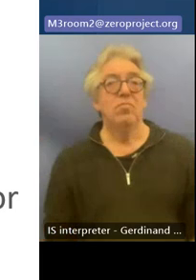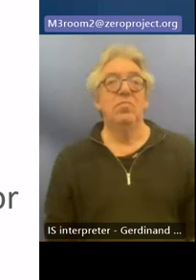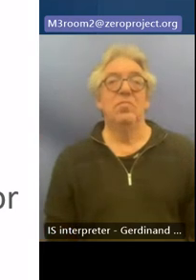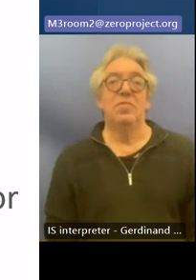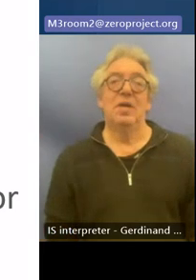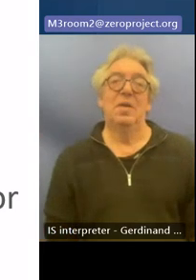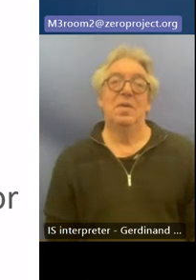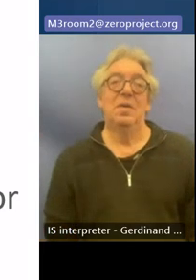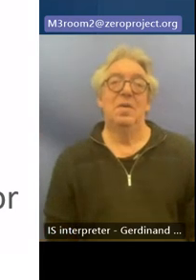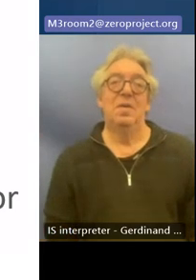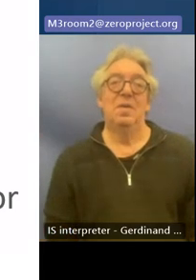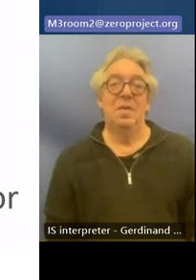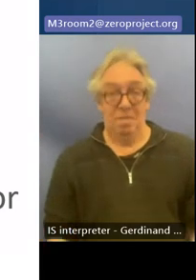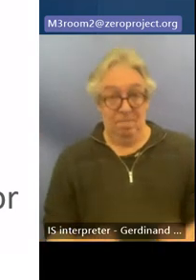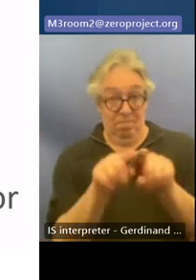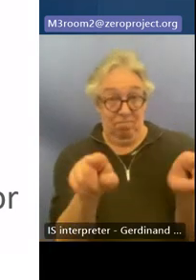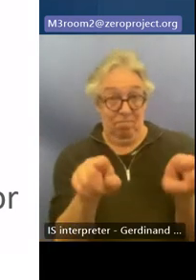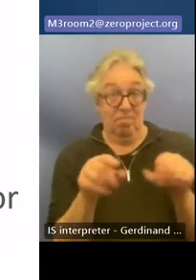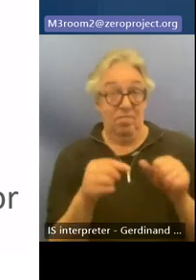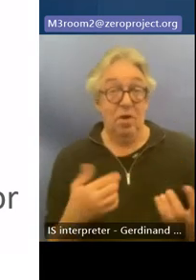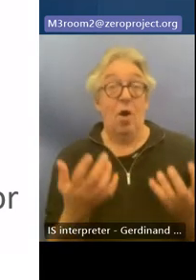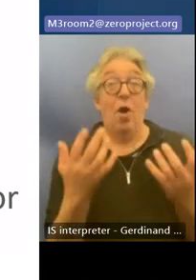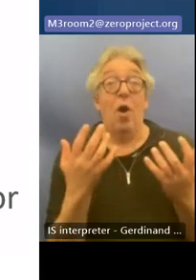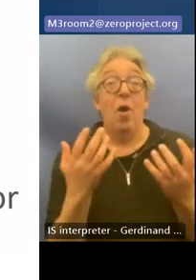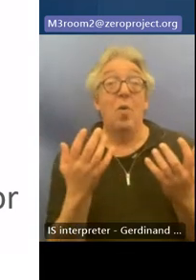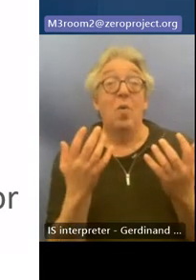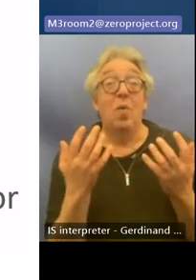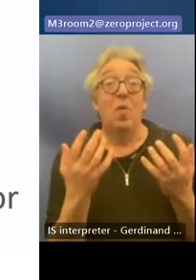gentlemen, I want to introduce